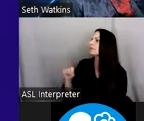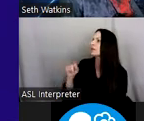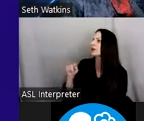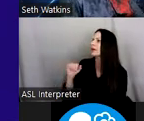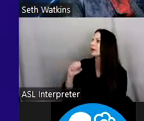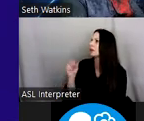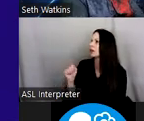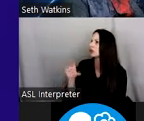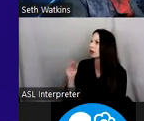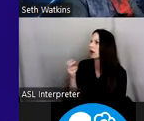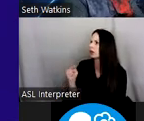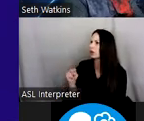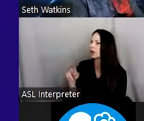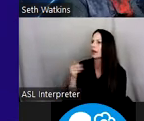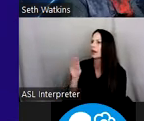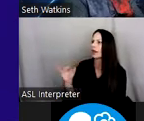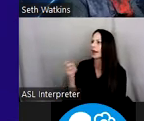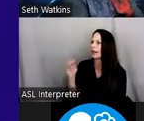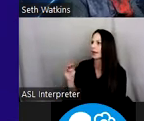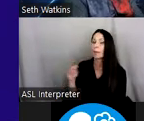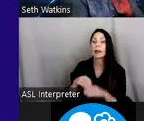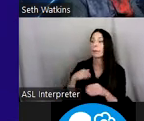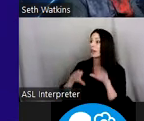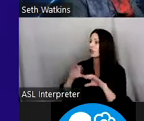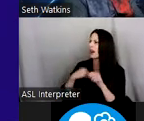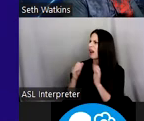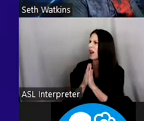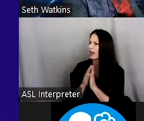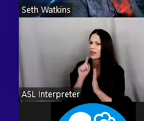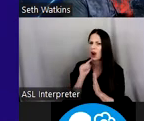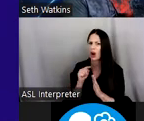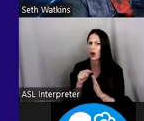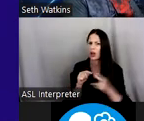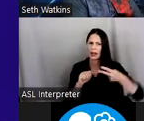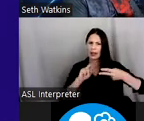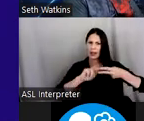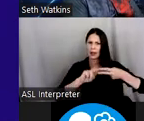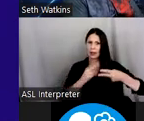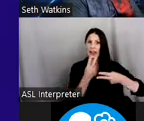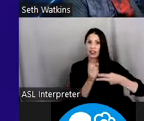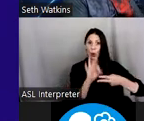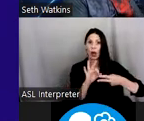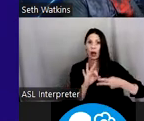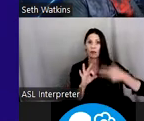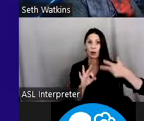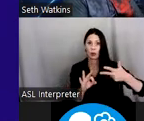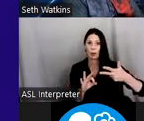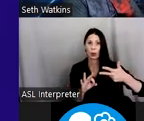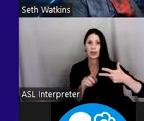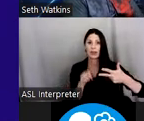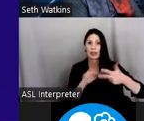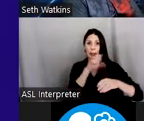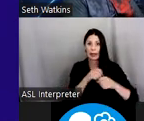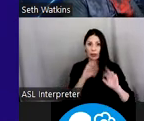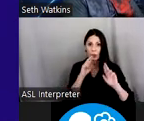just in the chat, I asked, are these the two of the three main points that need to be in the report that are keeping you up at night?